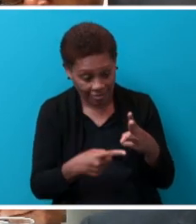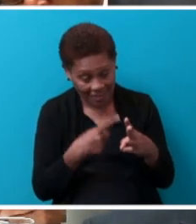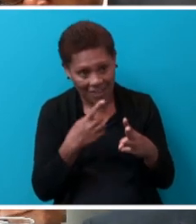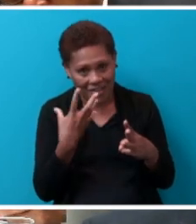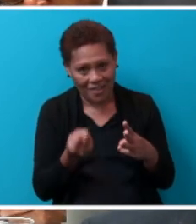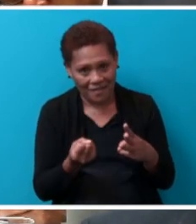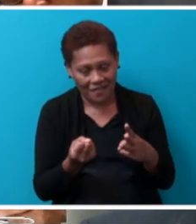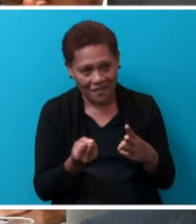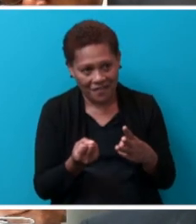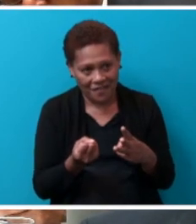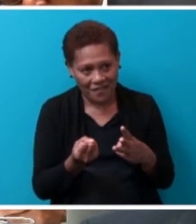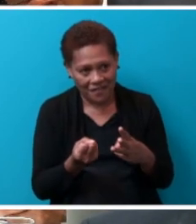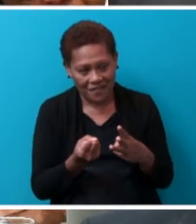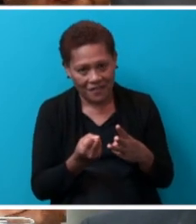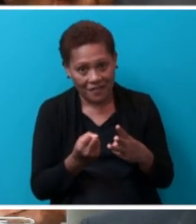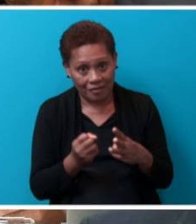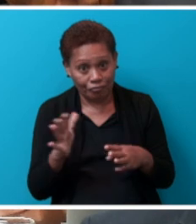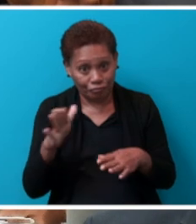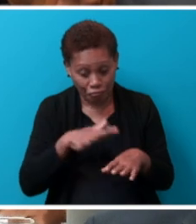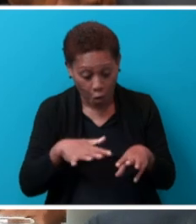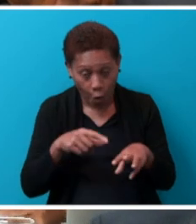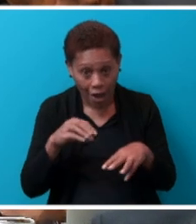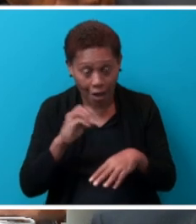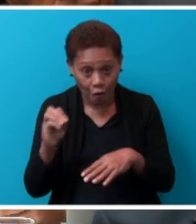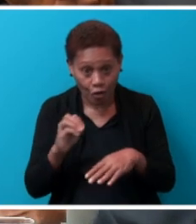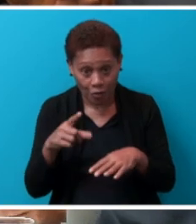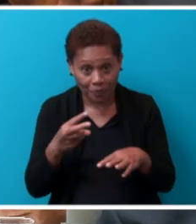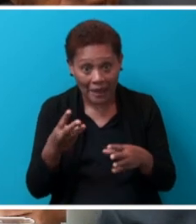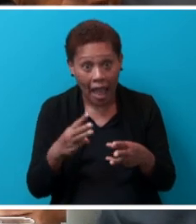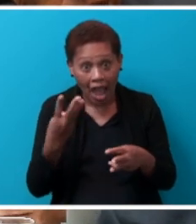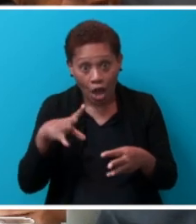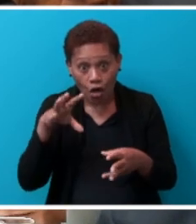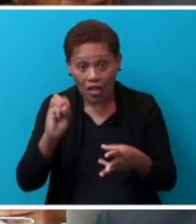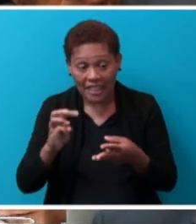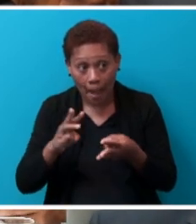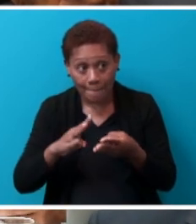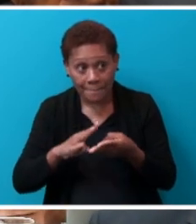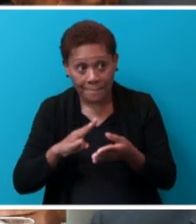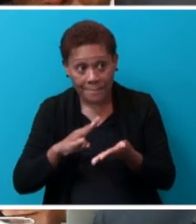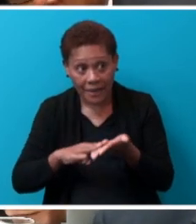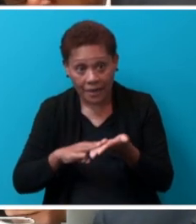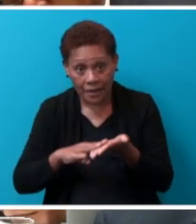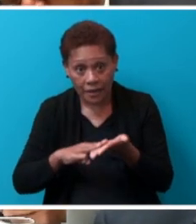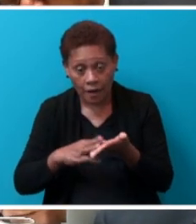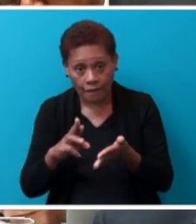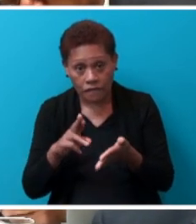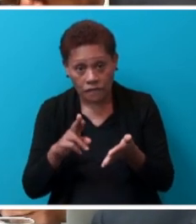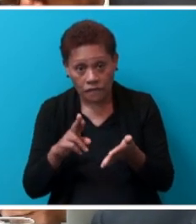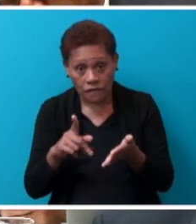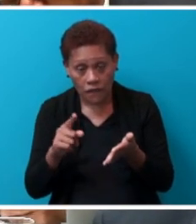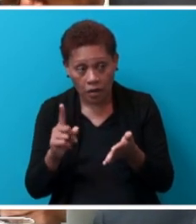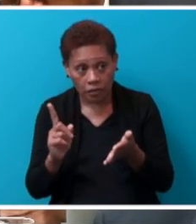that has entered service in August. This 30-meter fast ferry has a capacity of